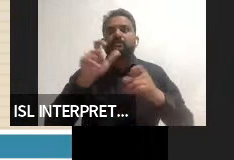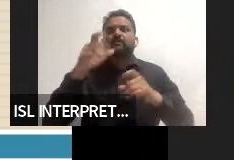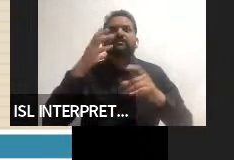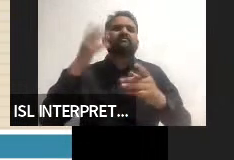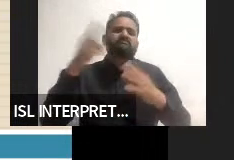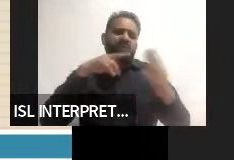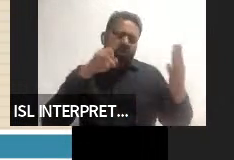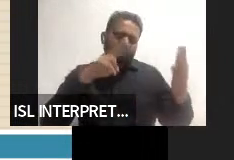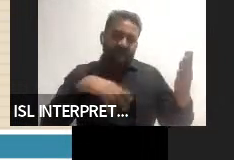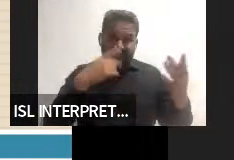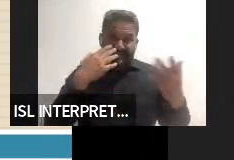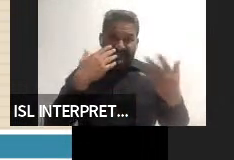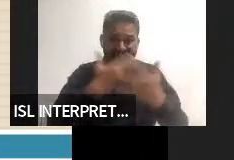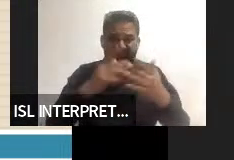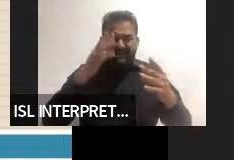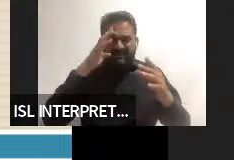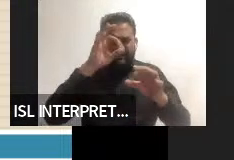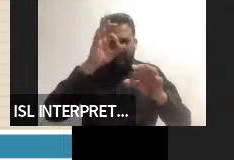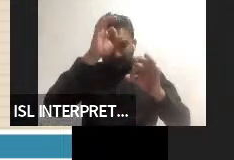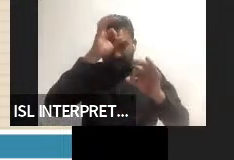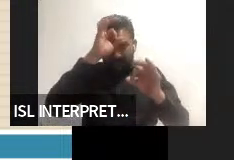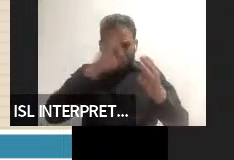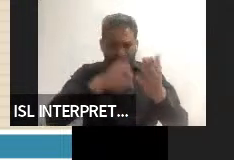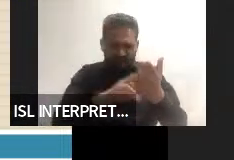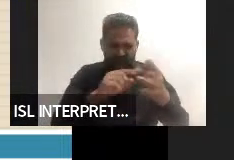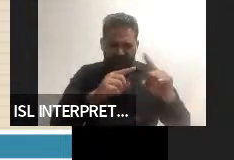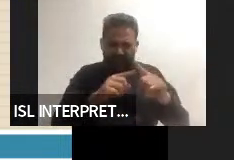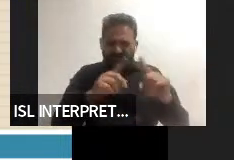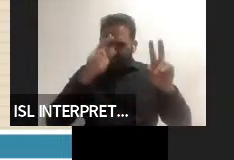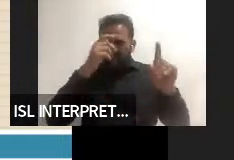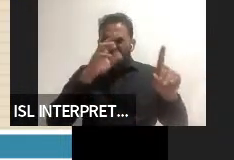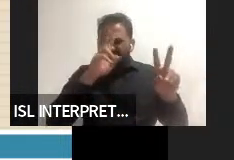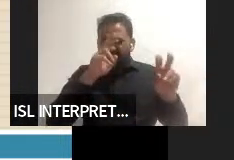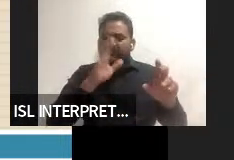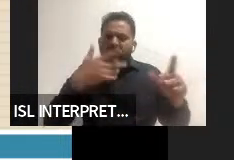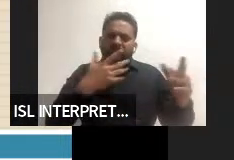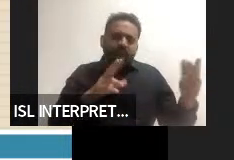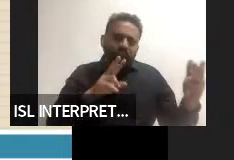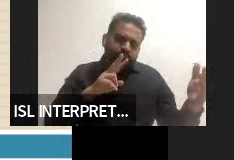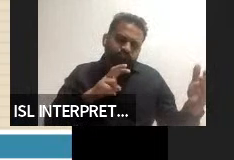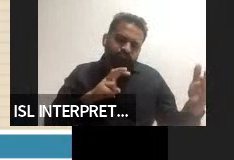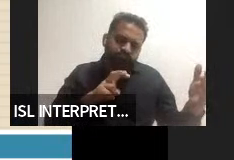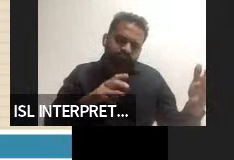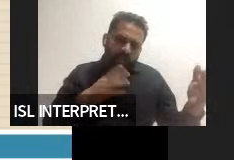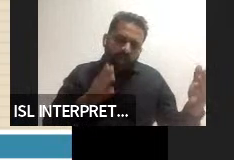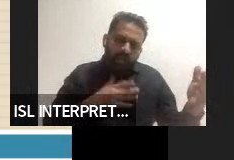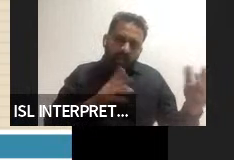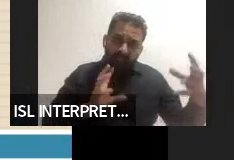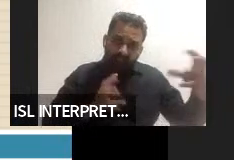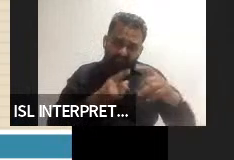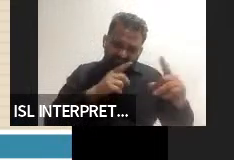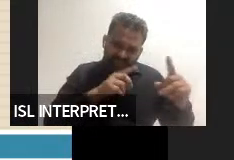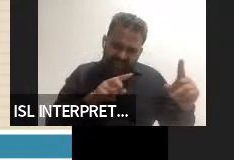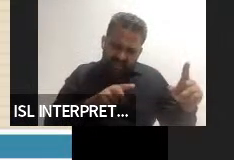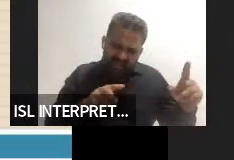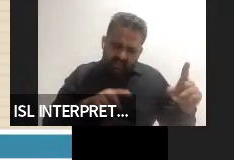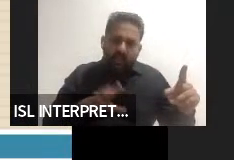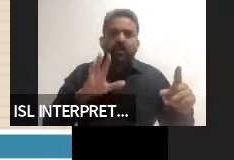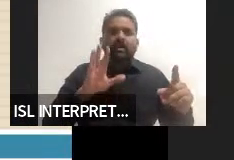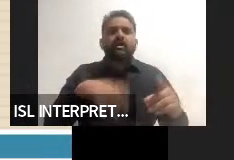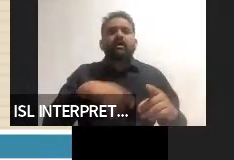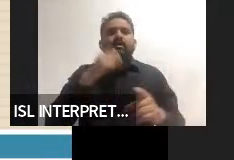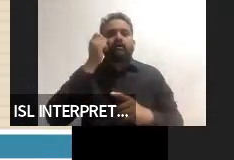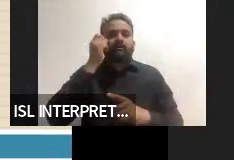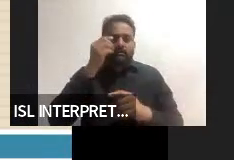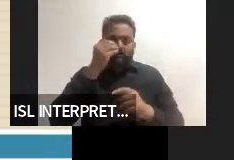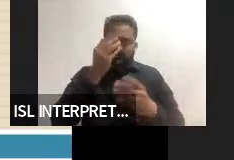everything about the moot problem or the facts, by reading your summary of the facts, they will know what you have written. That's the idea